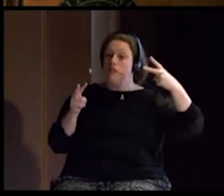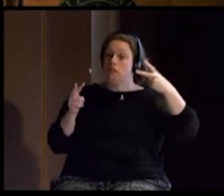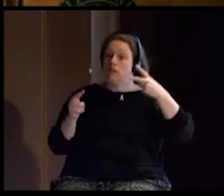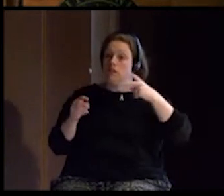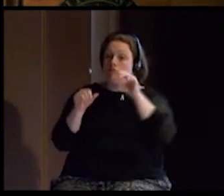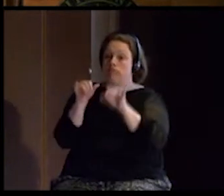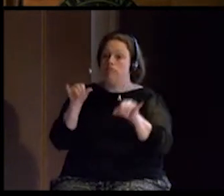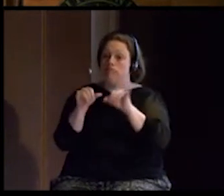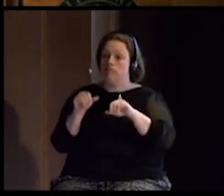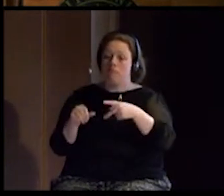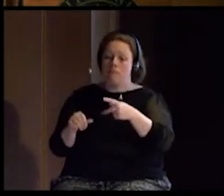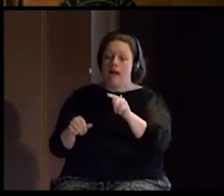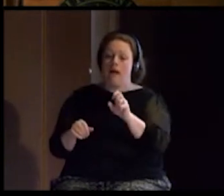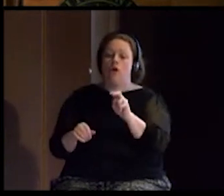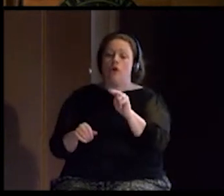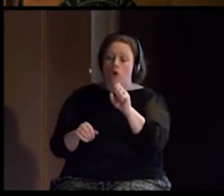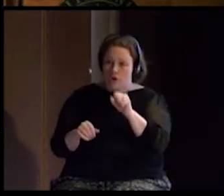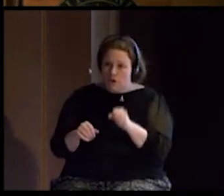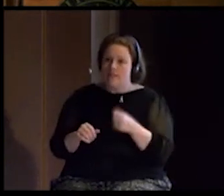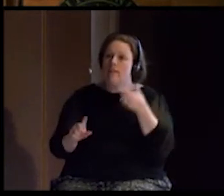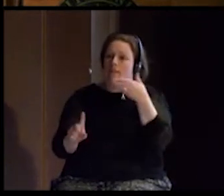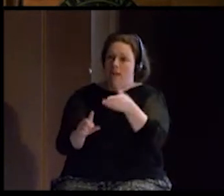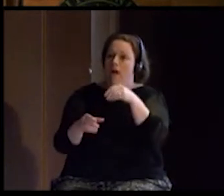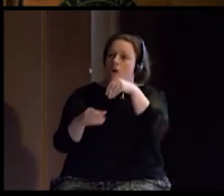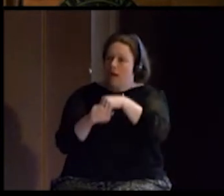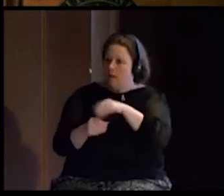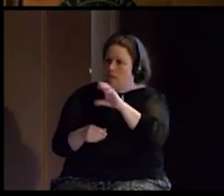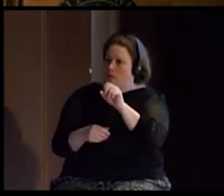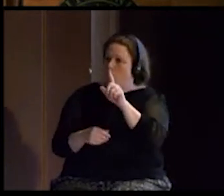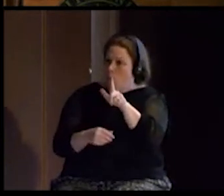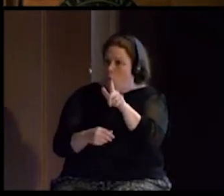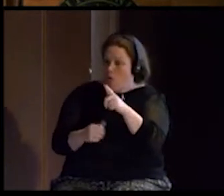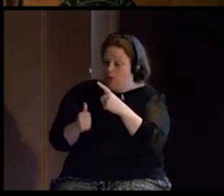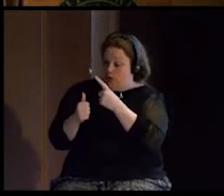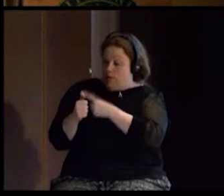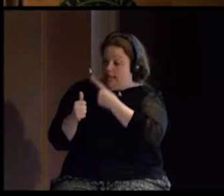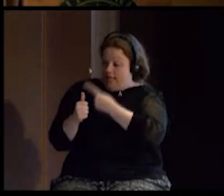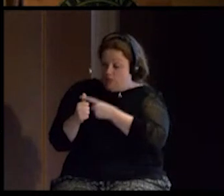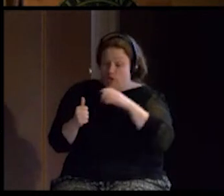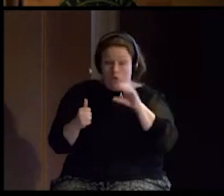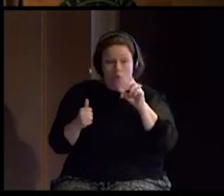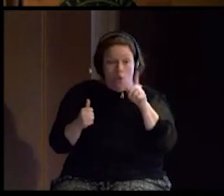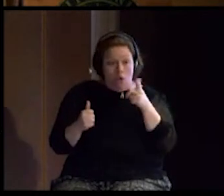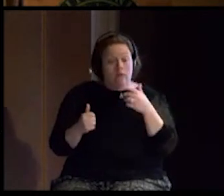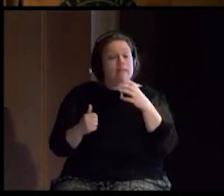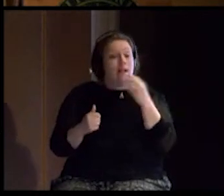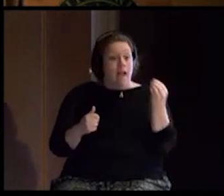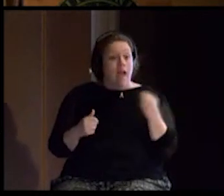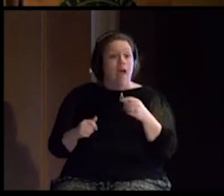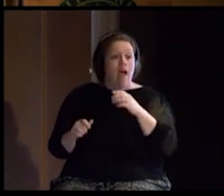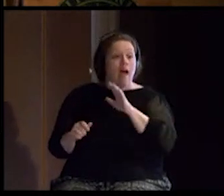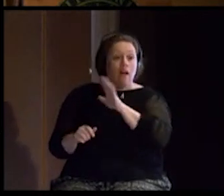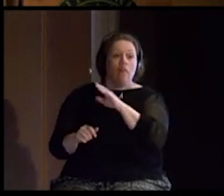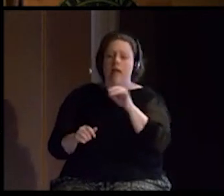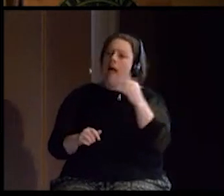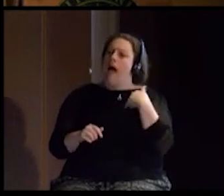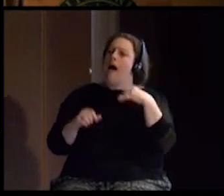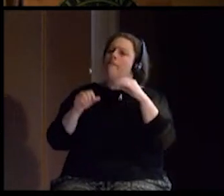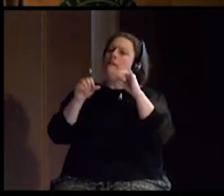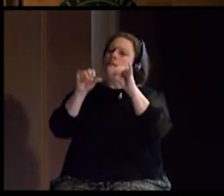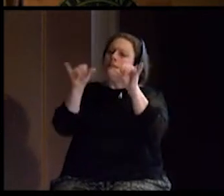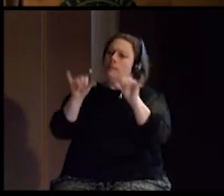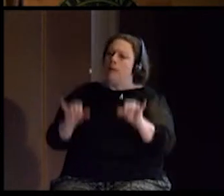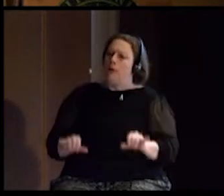are consistent with the origin of the coral. So nearshore corals and their symbionts have similar gene expression patterns that are different